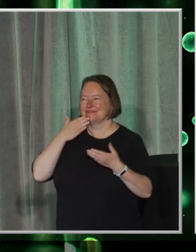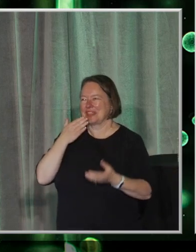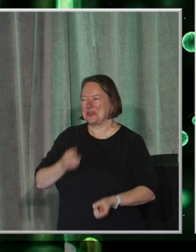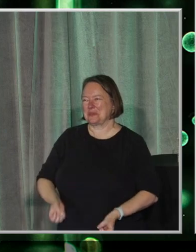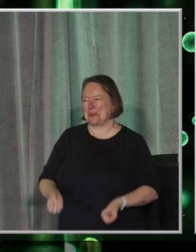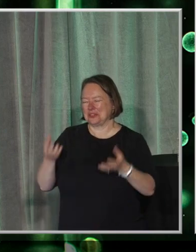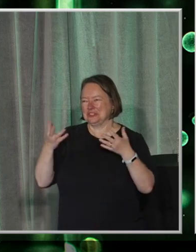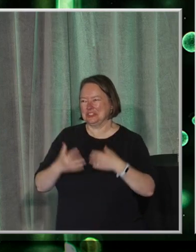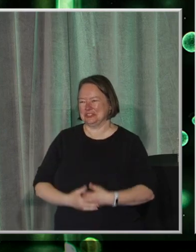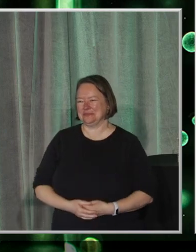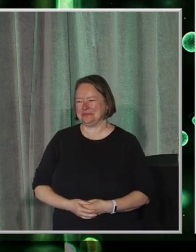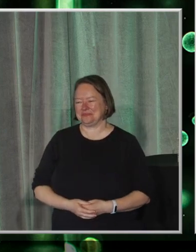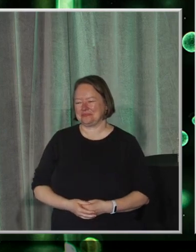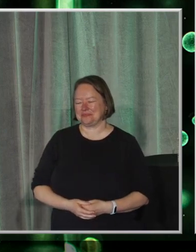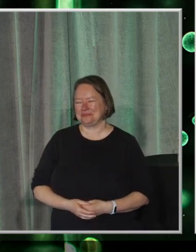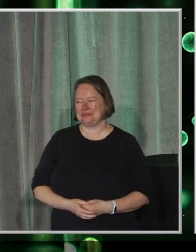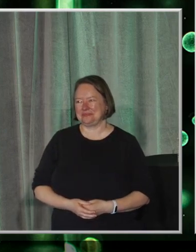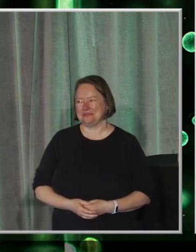very much.